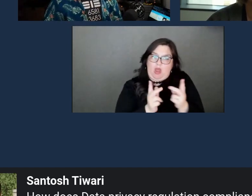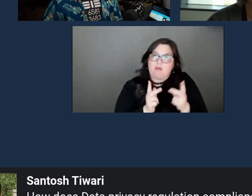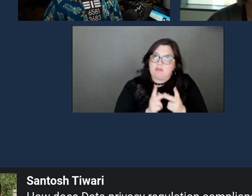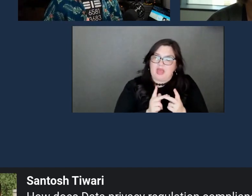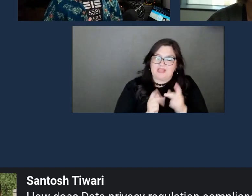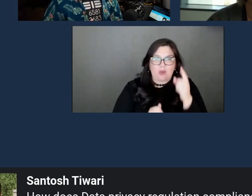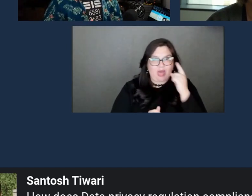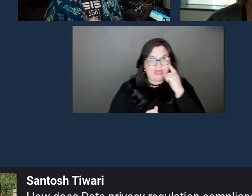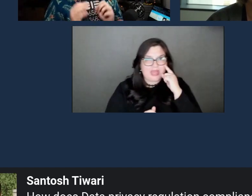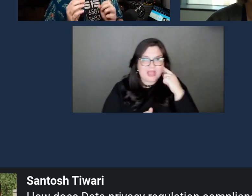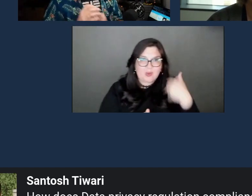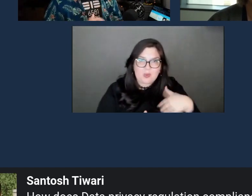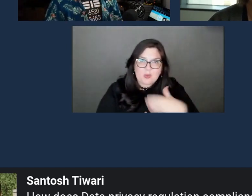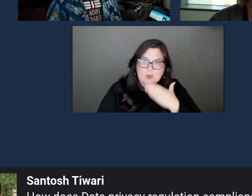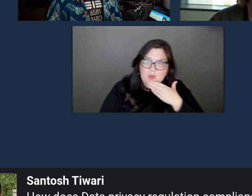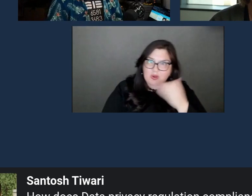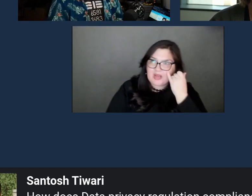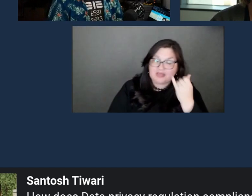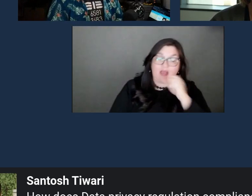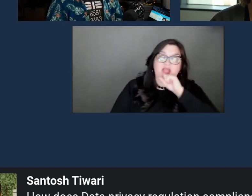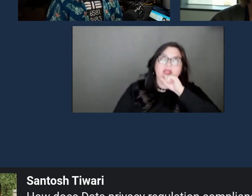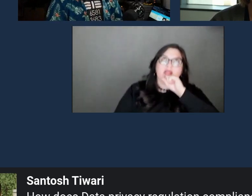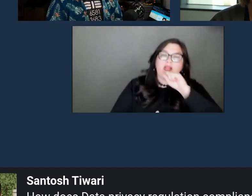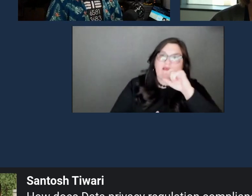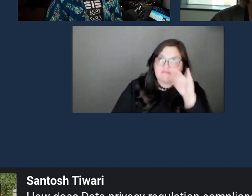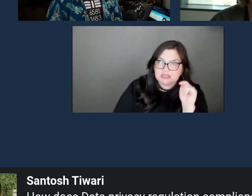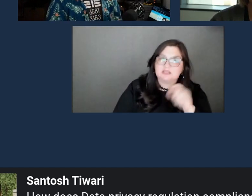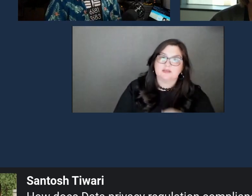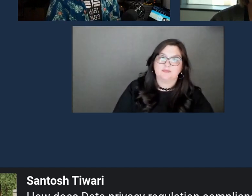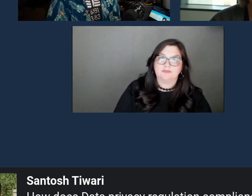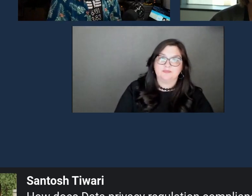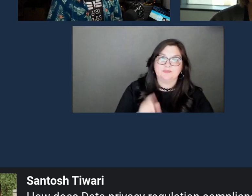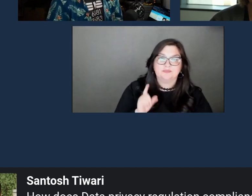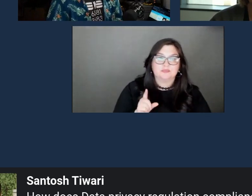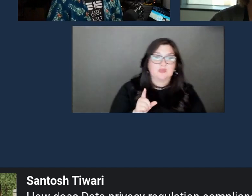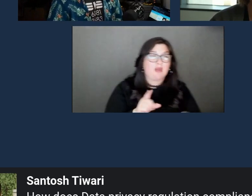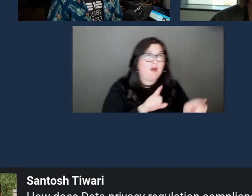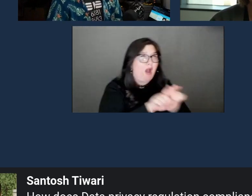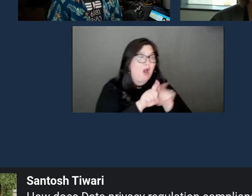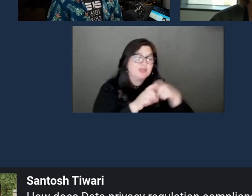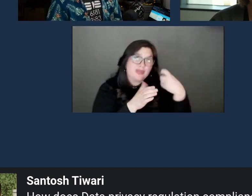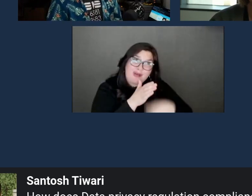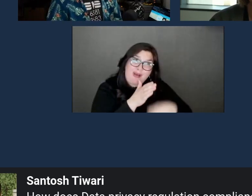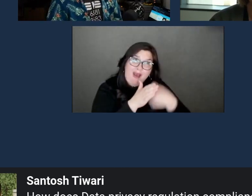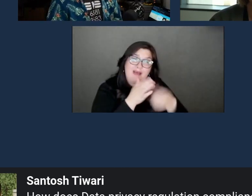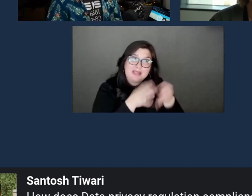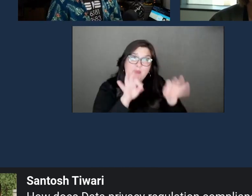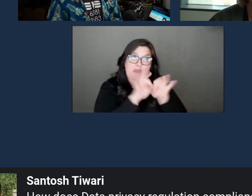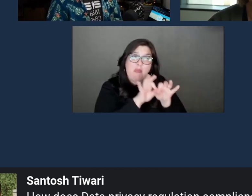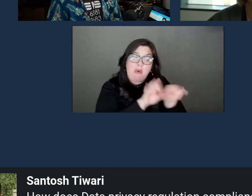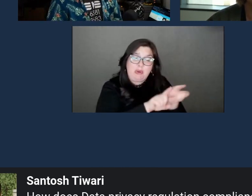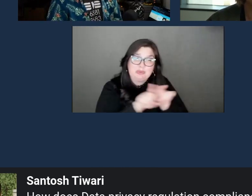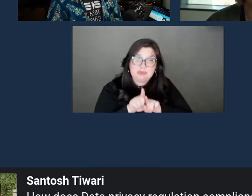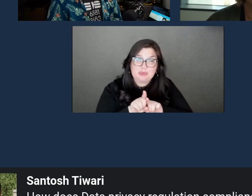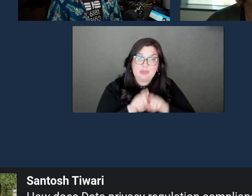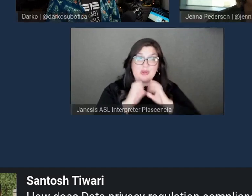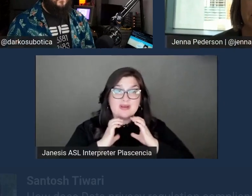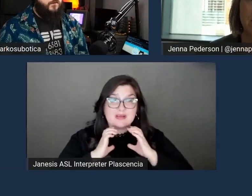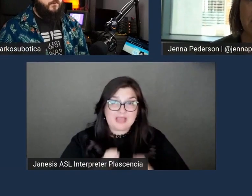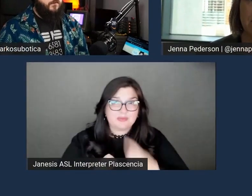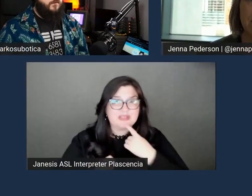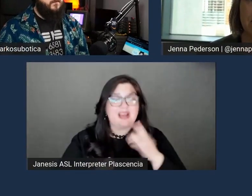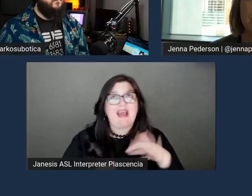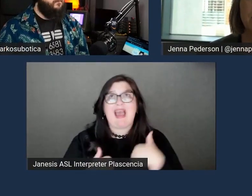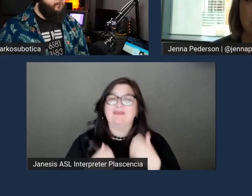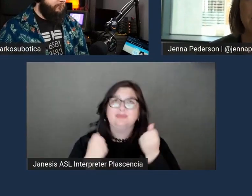really good for that. So I love that. And the cost is also a big factor. Some customers simply have so much data that it's just not